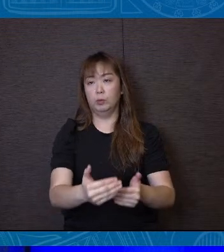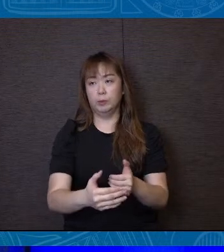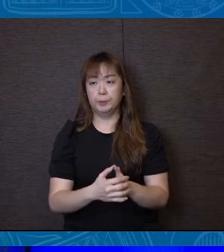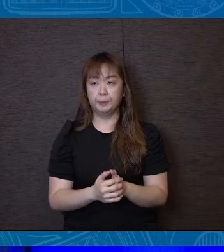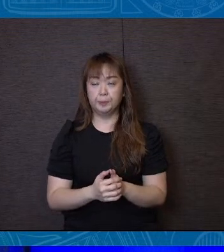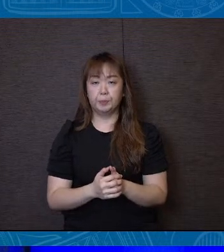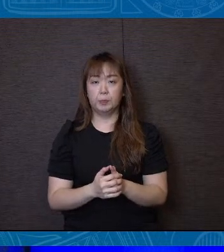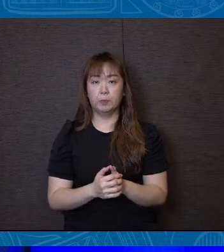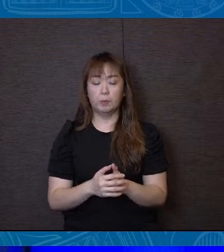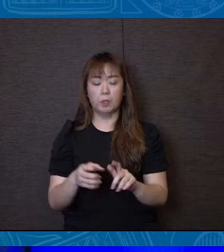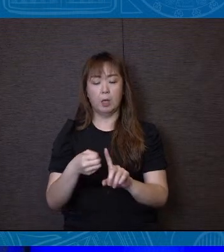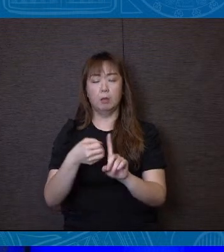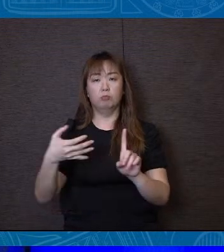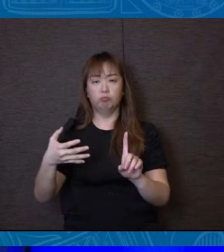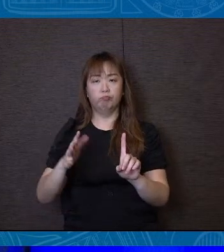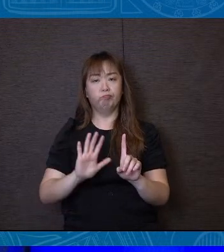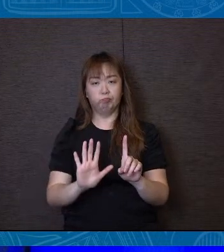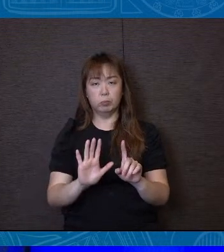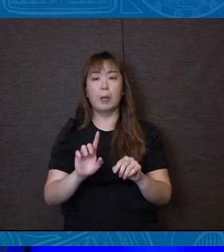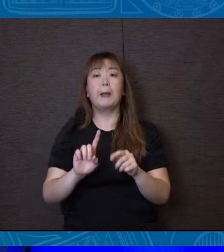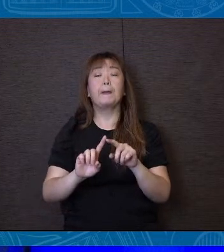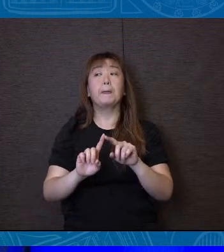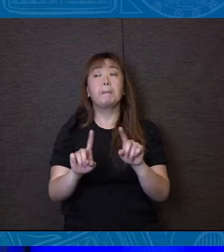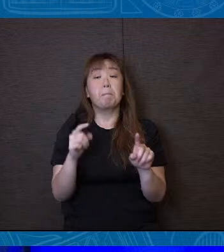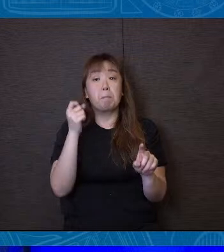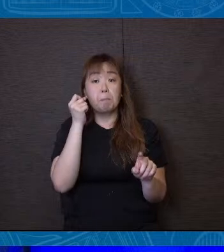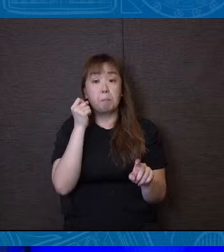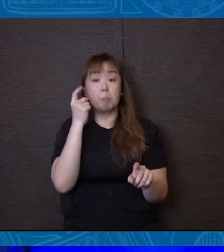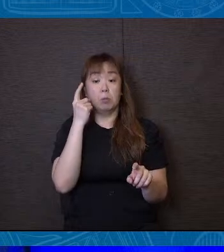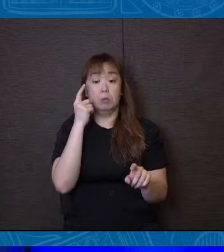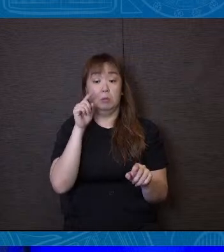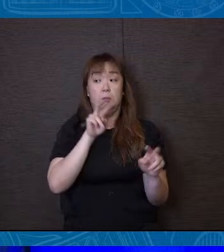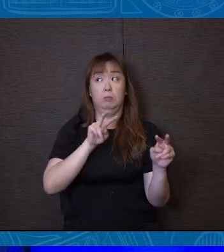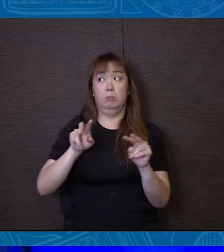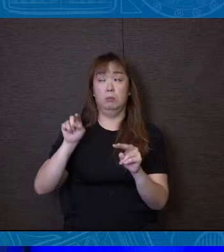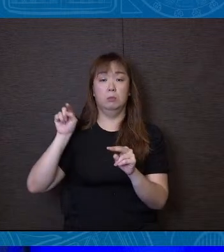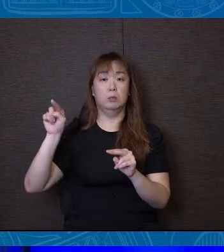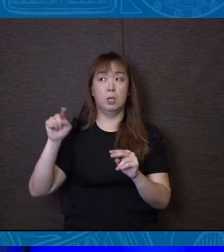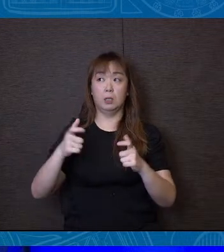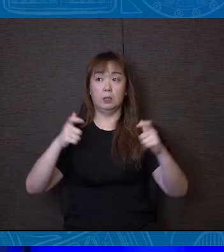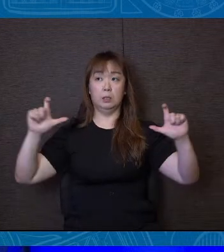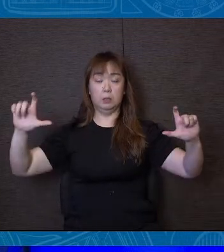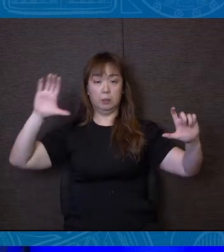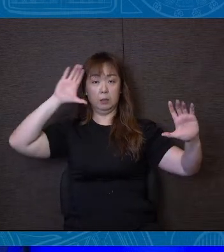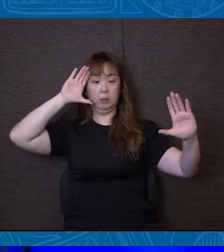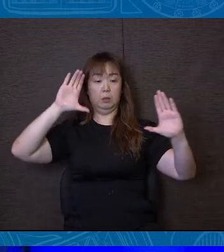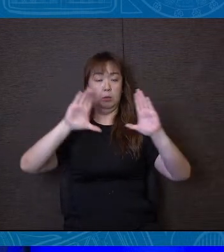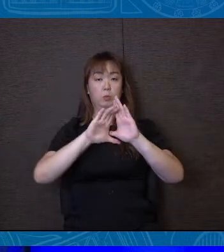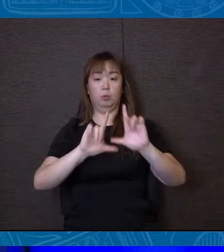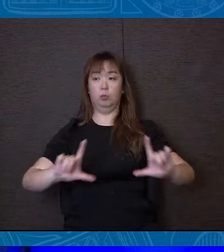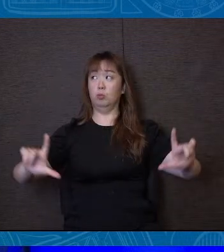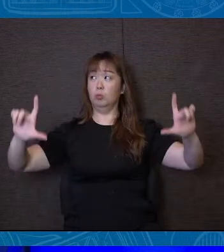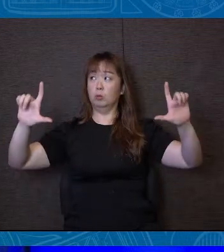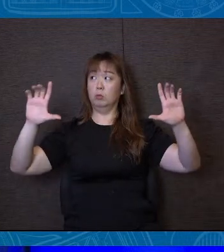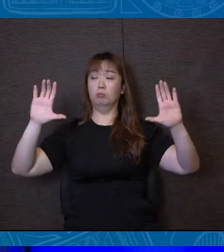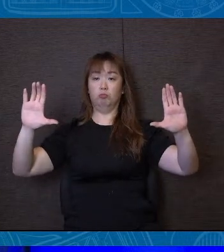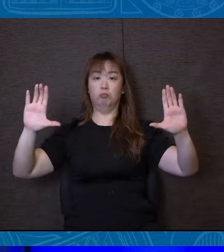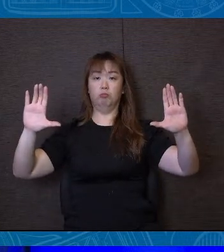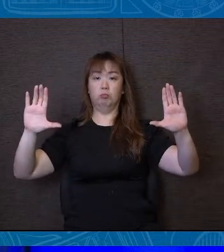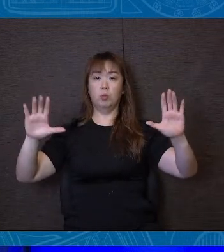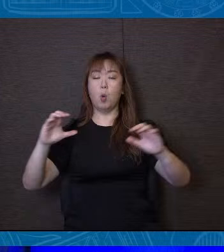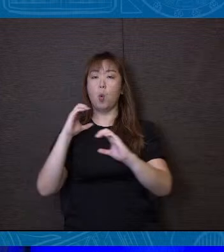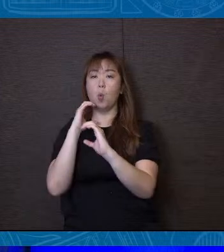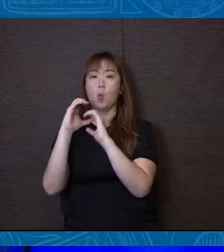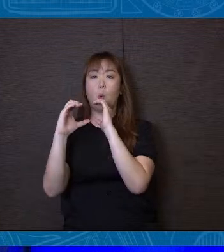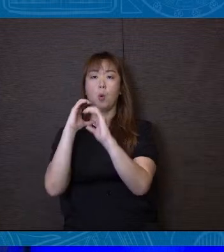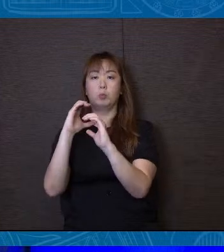details of how it works, but just to understand, this is the bigger picture. The picture that you see is how the communication structure